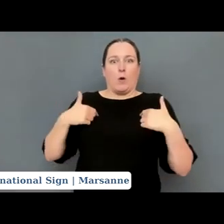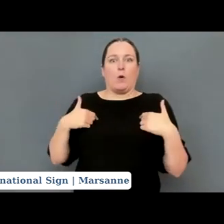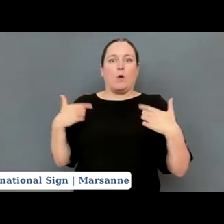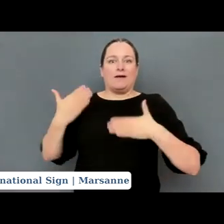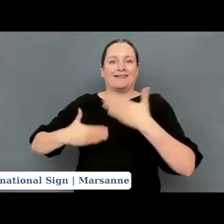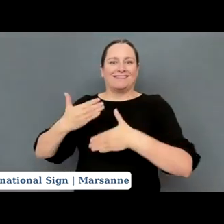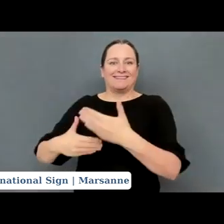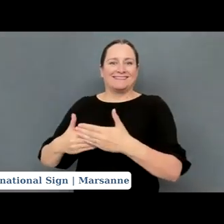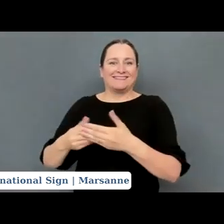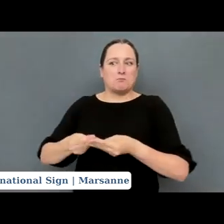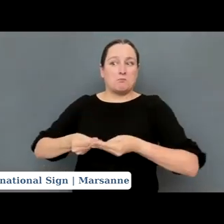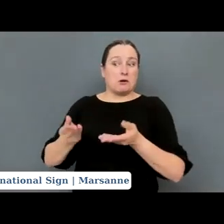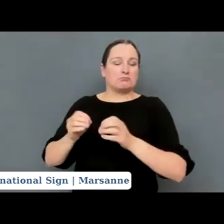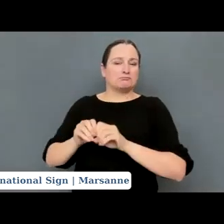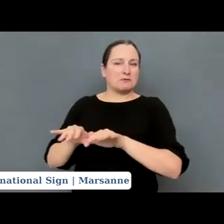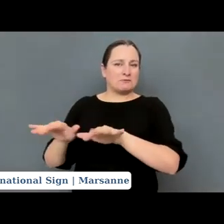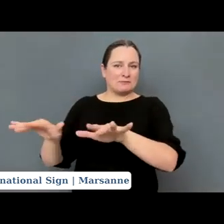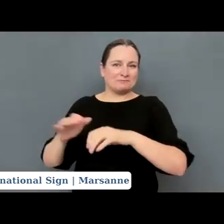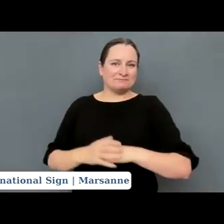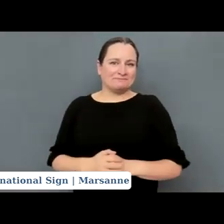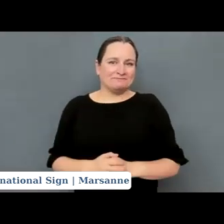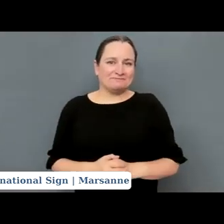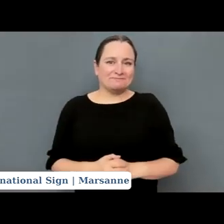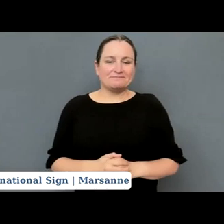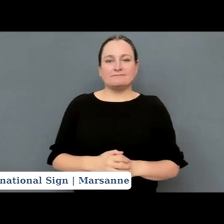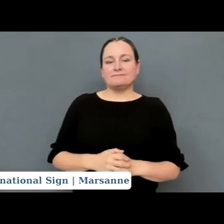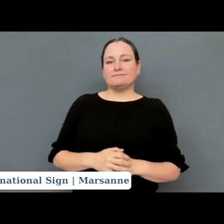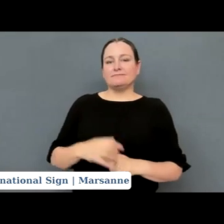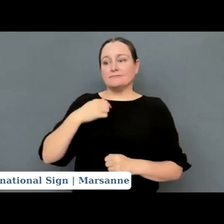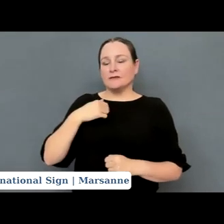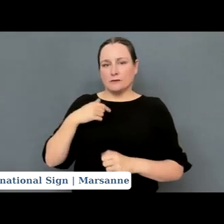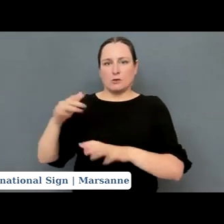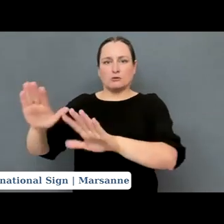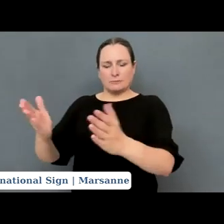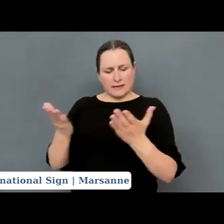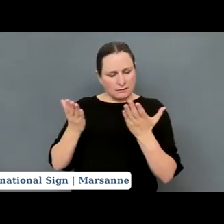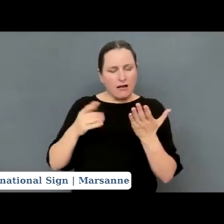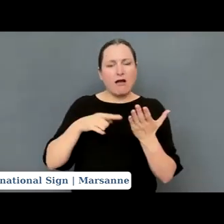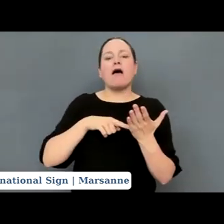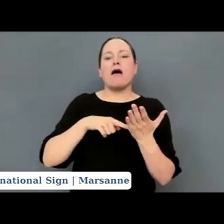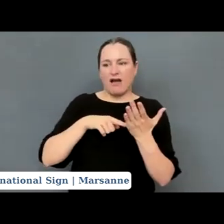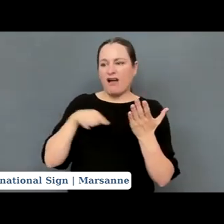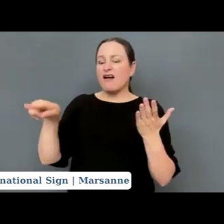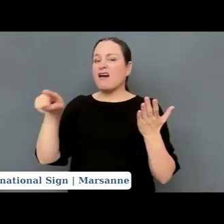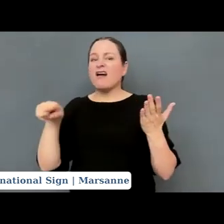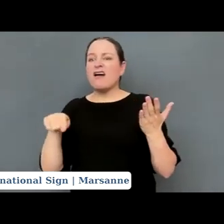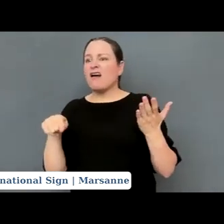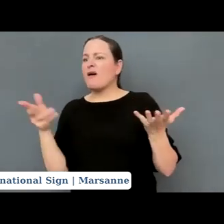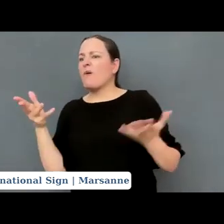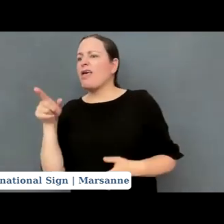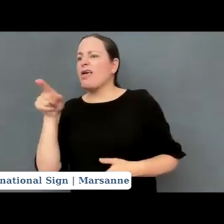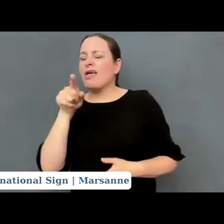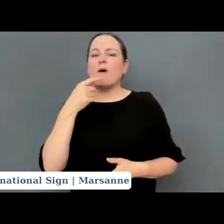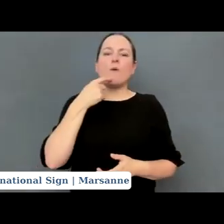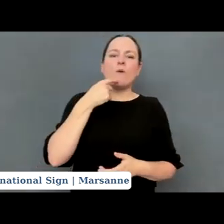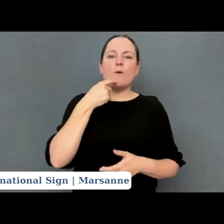analyze the payment schedules in order to identify where the beneficiaries are